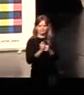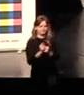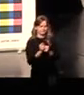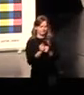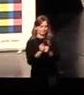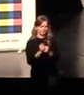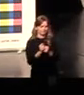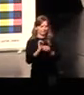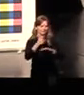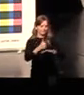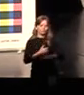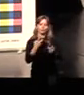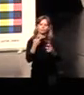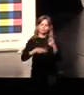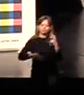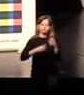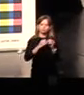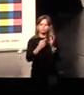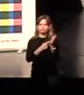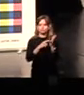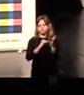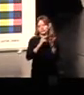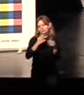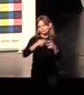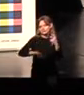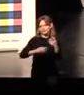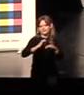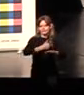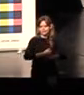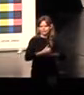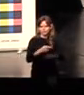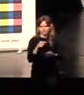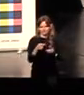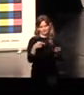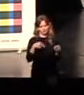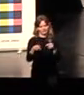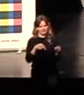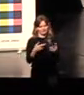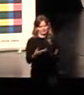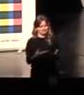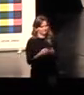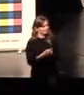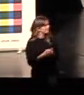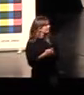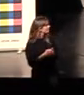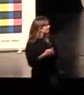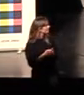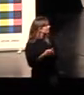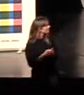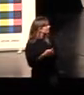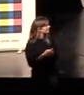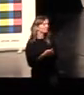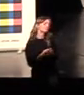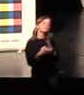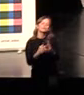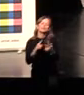co-founder of de brussels studies institute and is currently the director of the brussels academy met mooiste val een konijn has